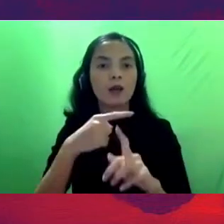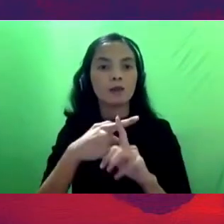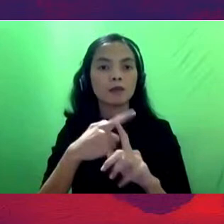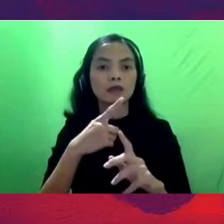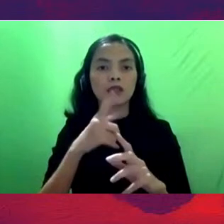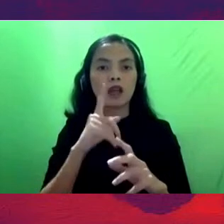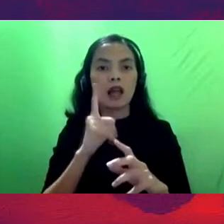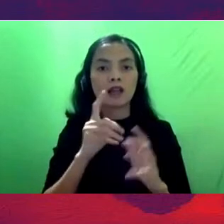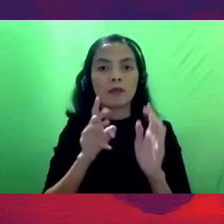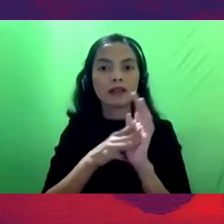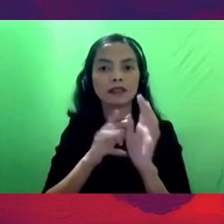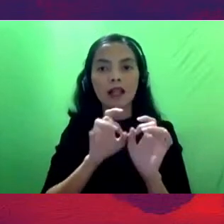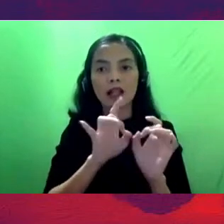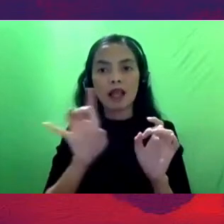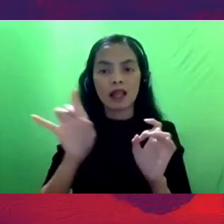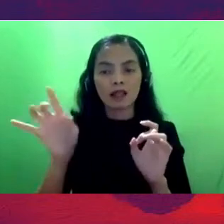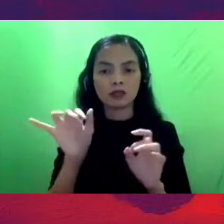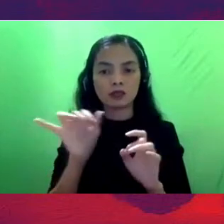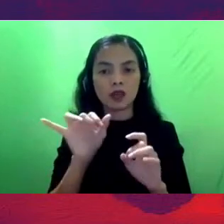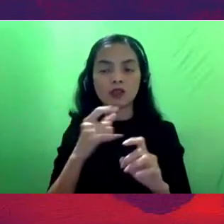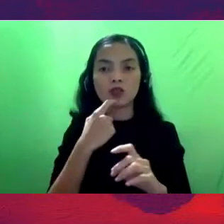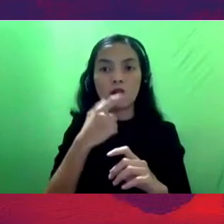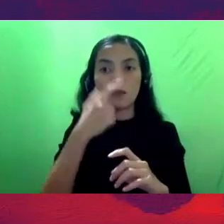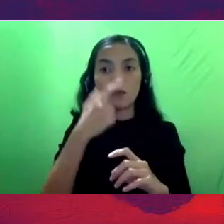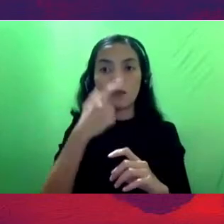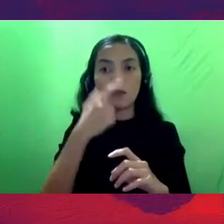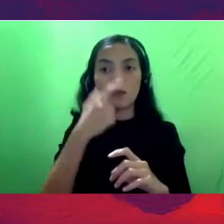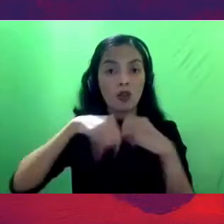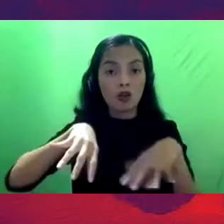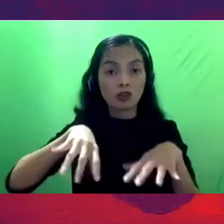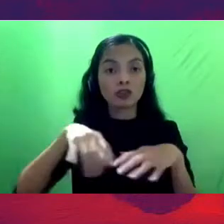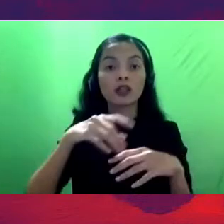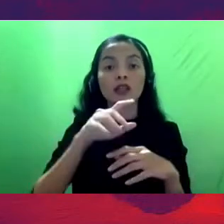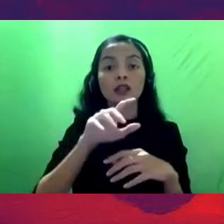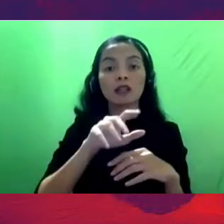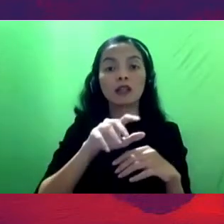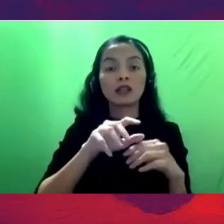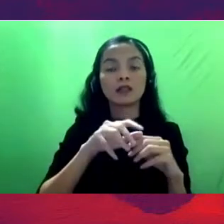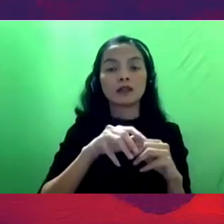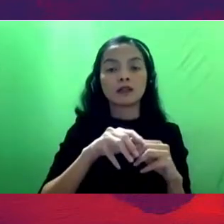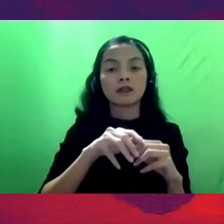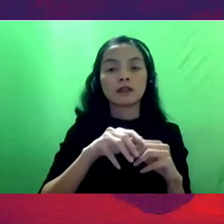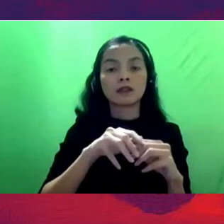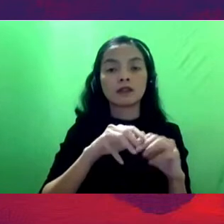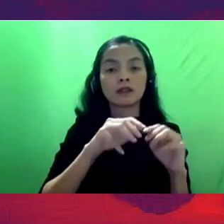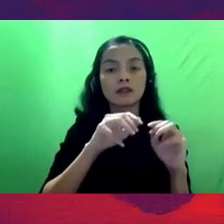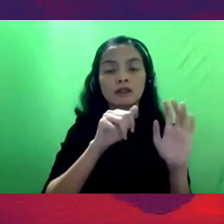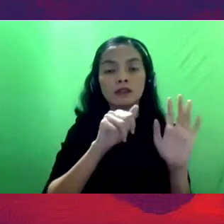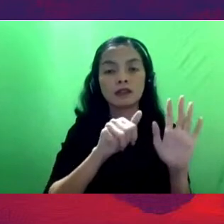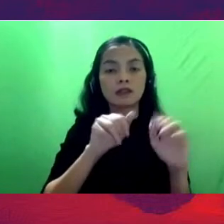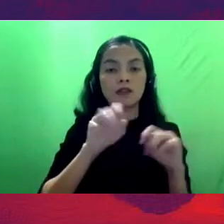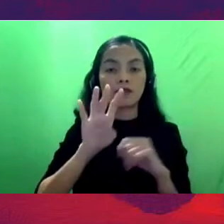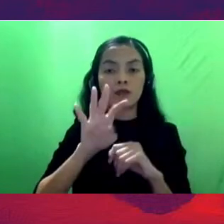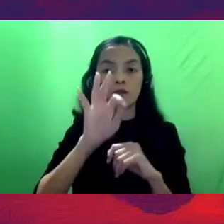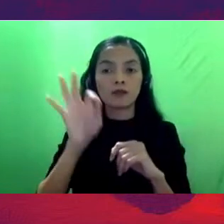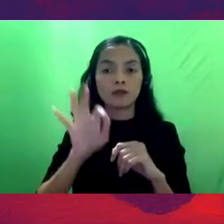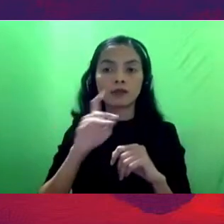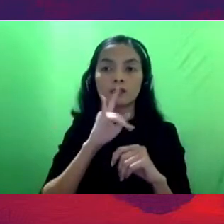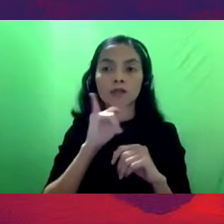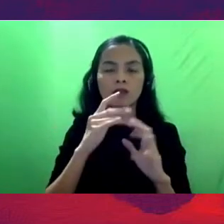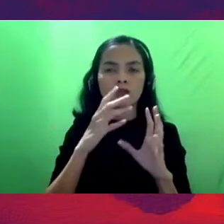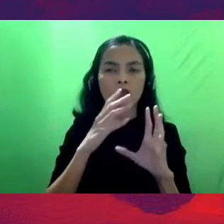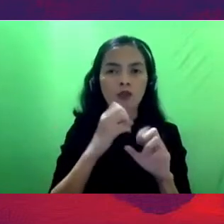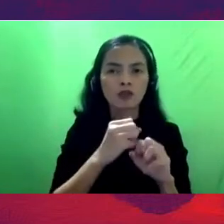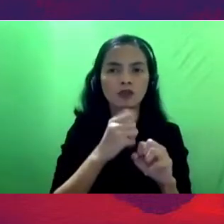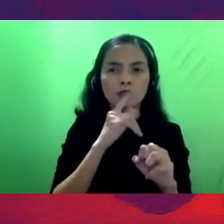around 64 parents concerned about disruptions due to the online learning process. And that